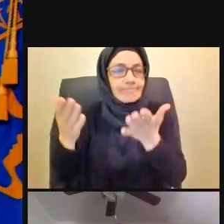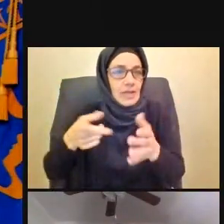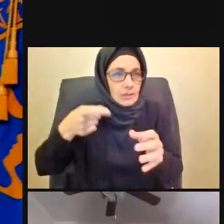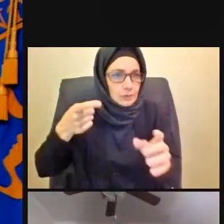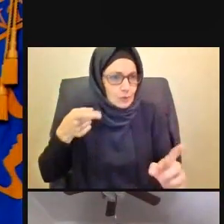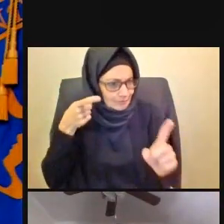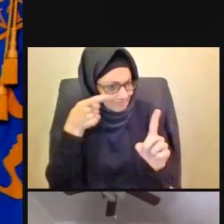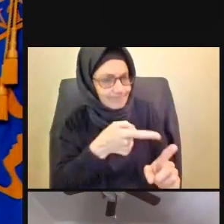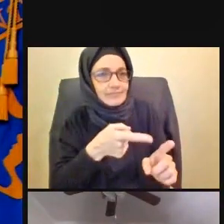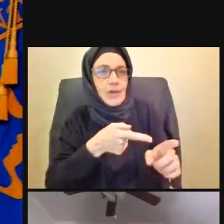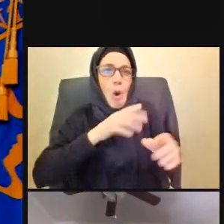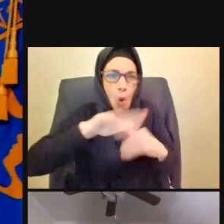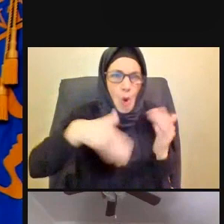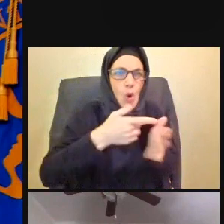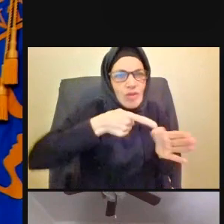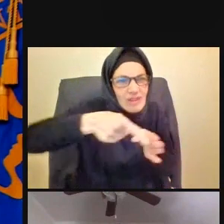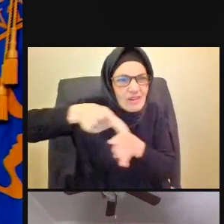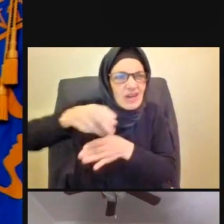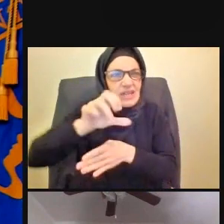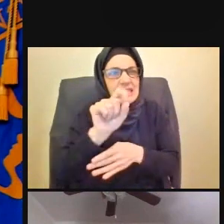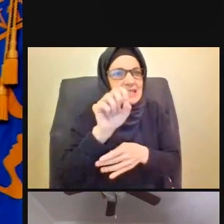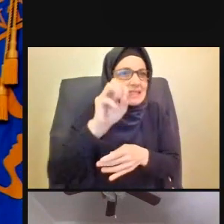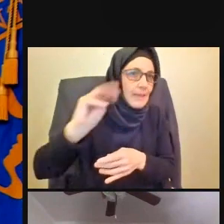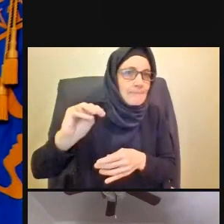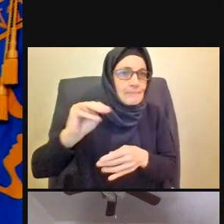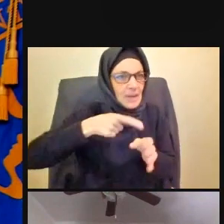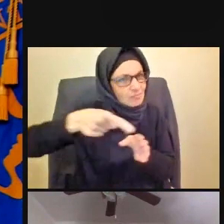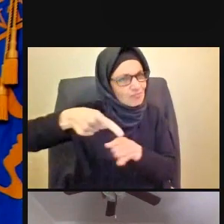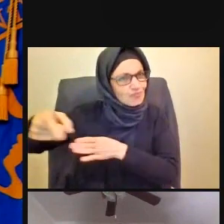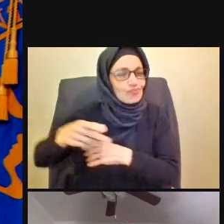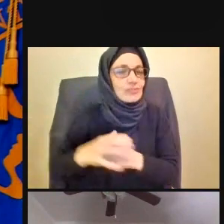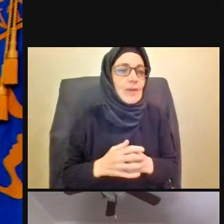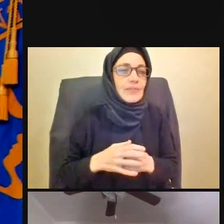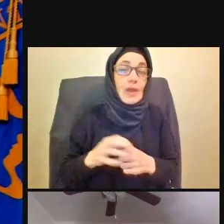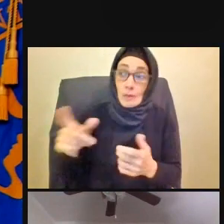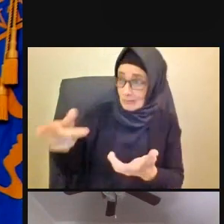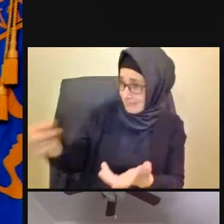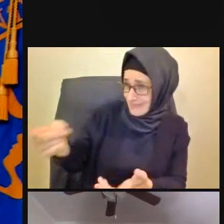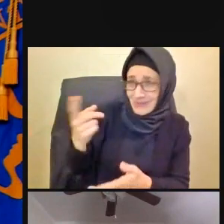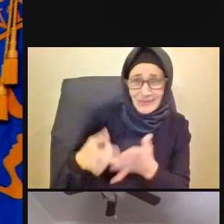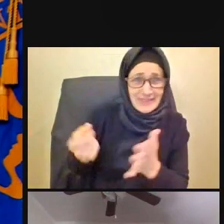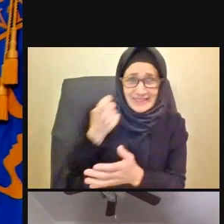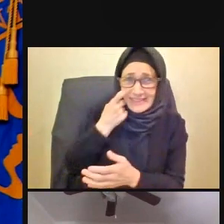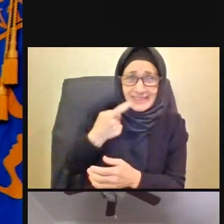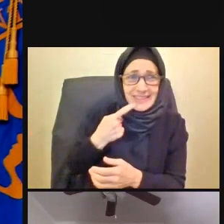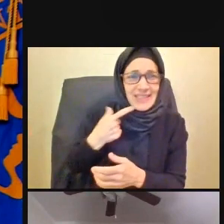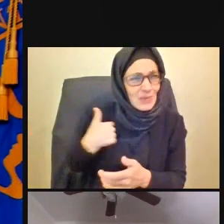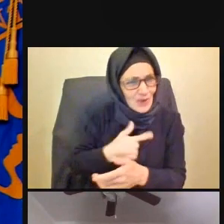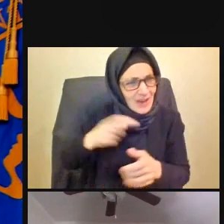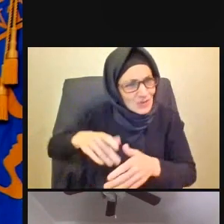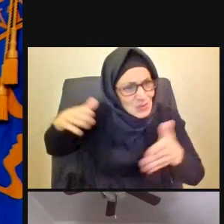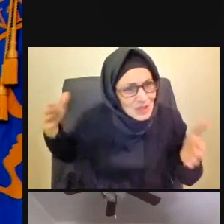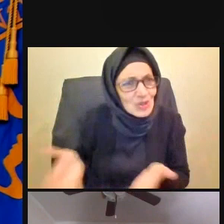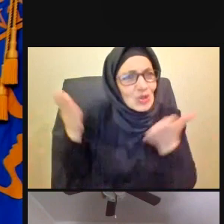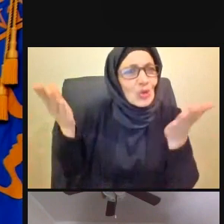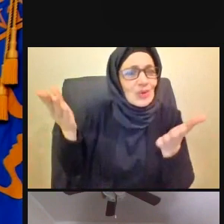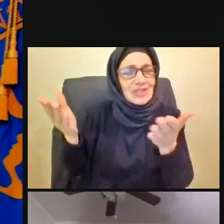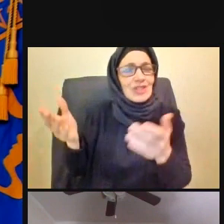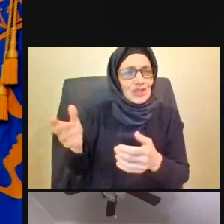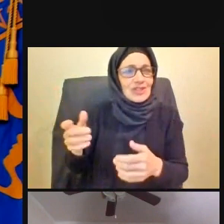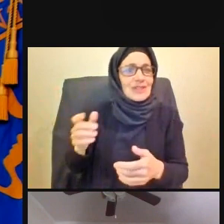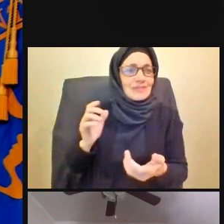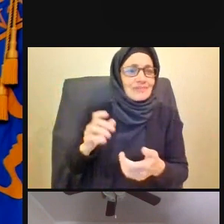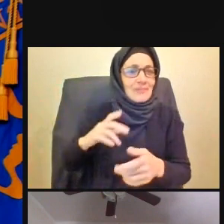you said it right there at the end. We've got to encourage people like yourselves and my good colleague and friend, Kizmekia Corbett,